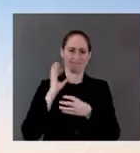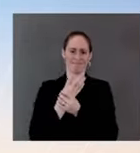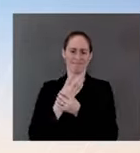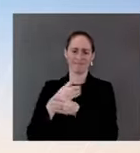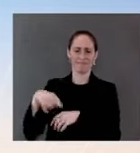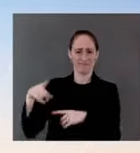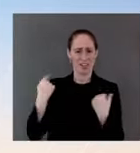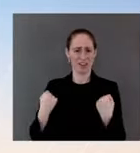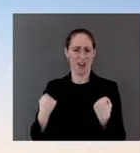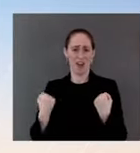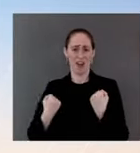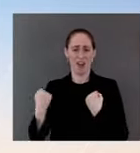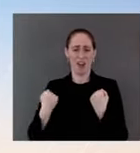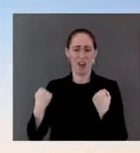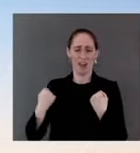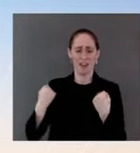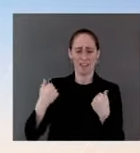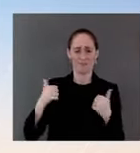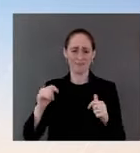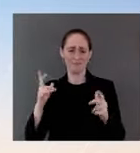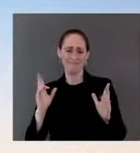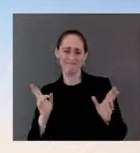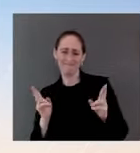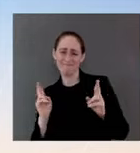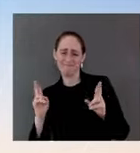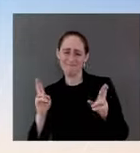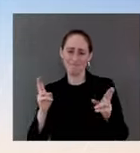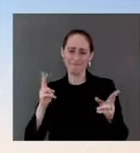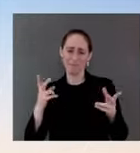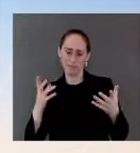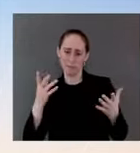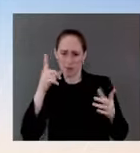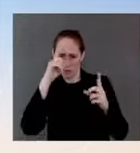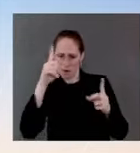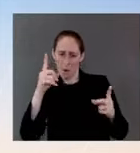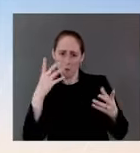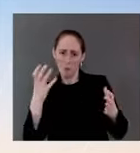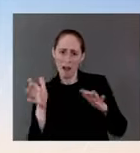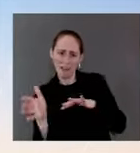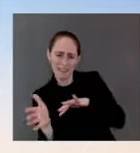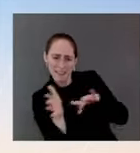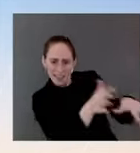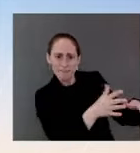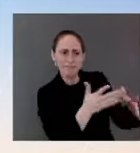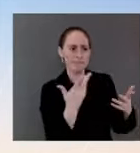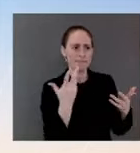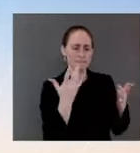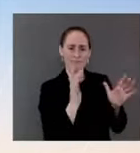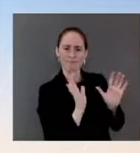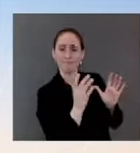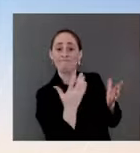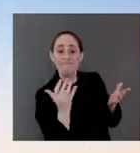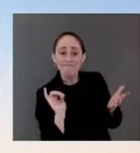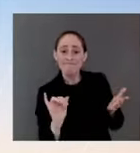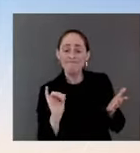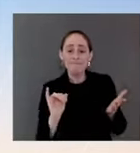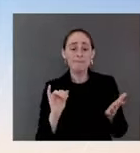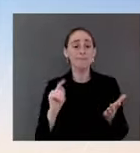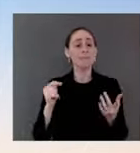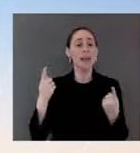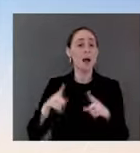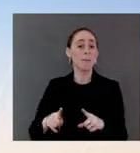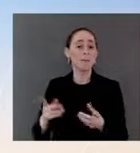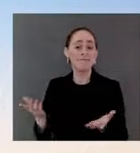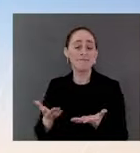Sergeant Plumley repeatedly advanced on the enemy force, engaging multiple insurgents with only his pistol, killing 2 insurgents and engaging combatants at